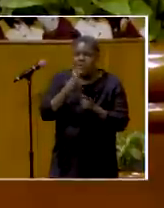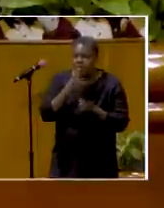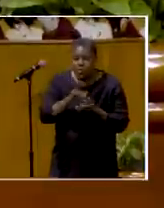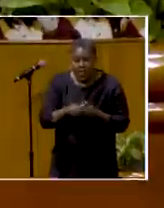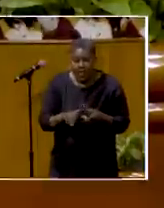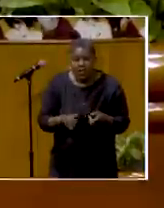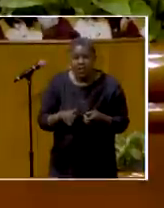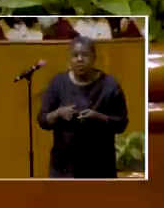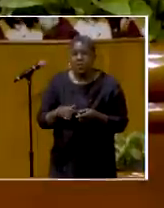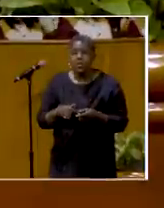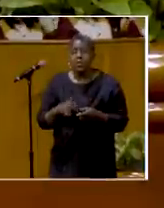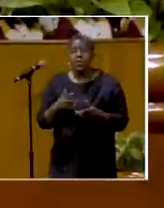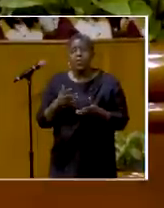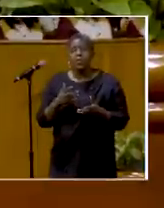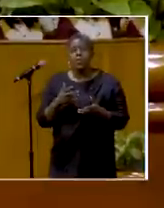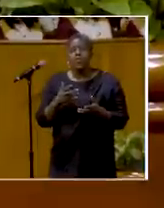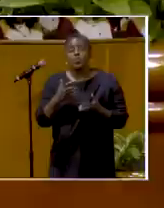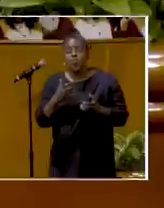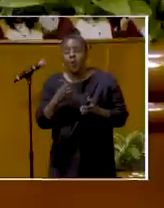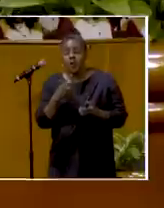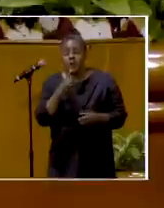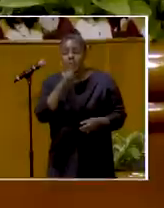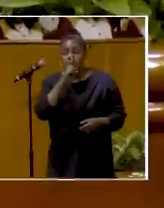You want to tell them something.